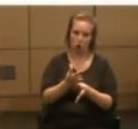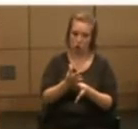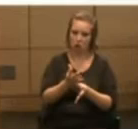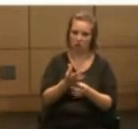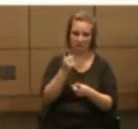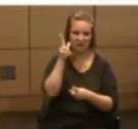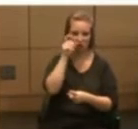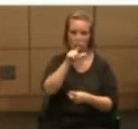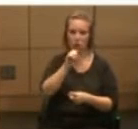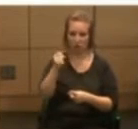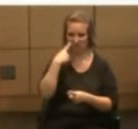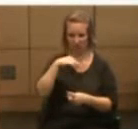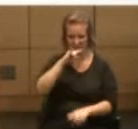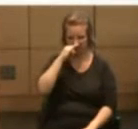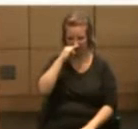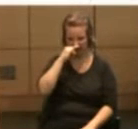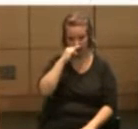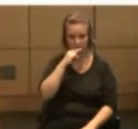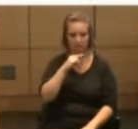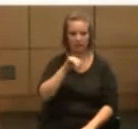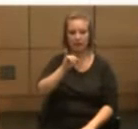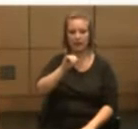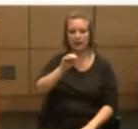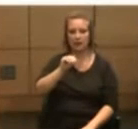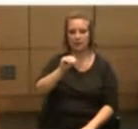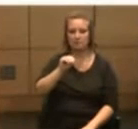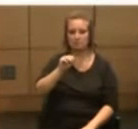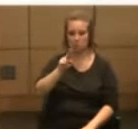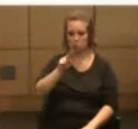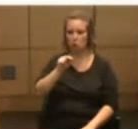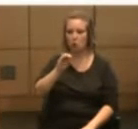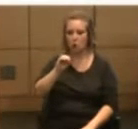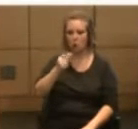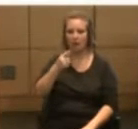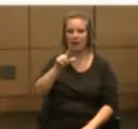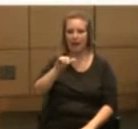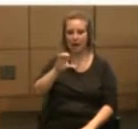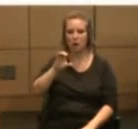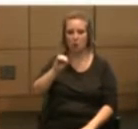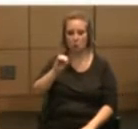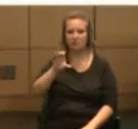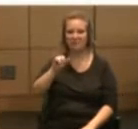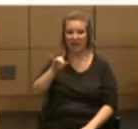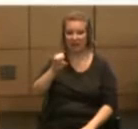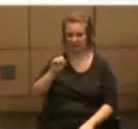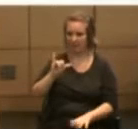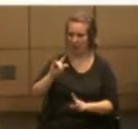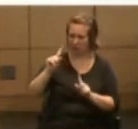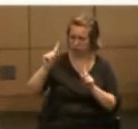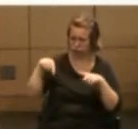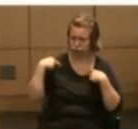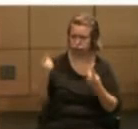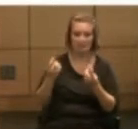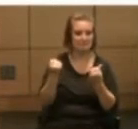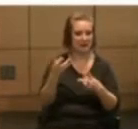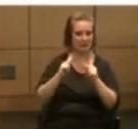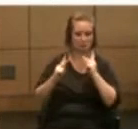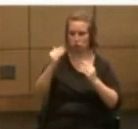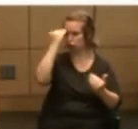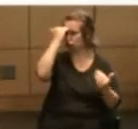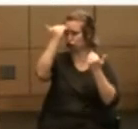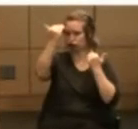hearing loss in kids. Aminoglycosides has been obviously something that's been around for a long time, and people are very aware of